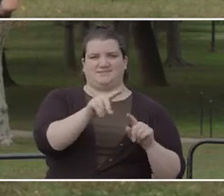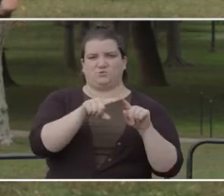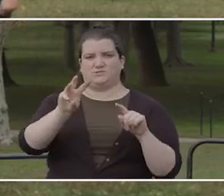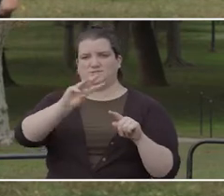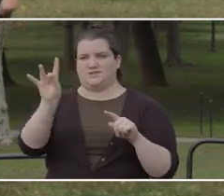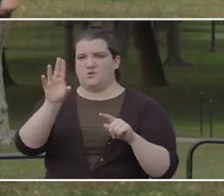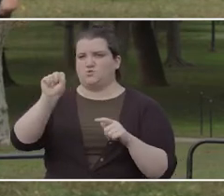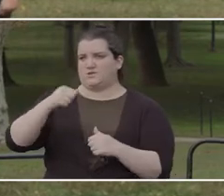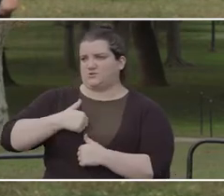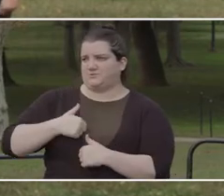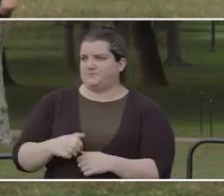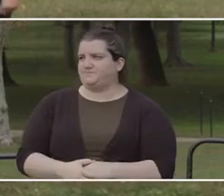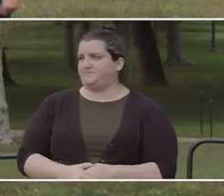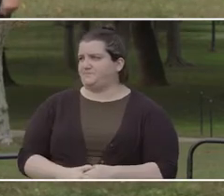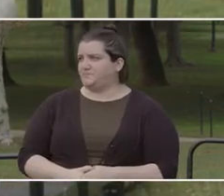Army.